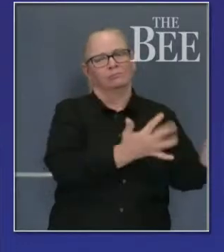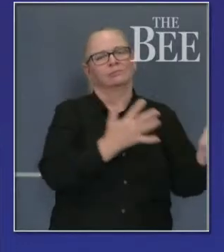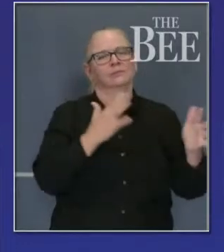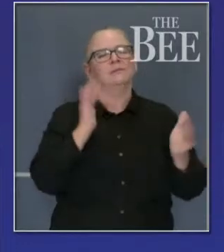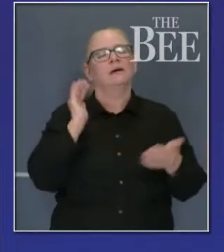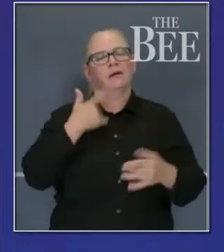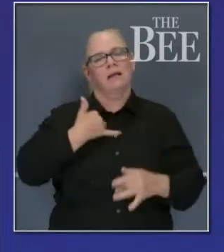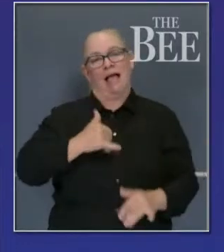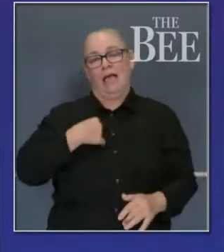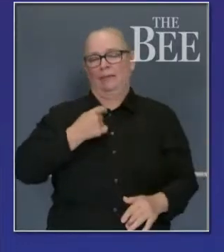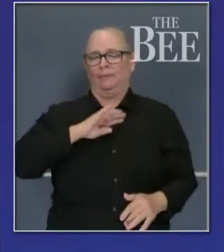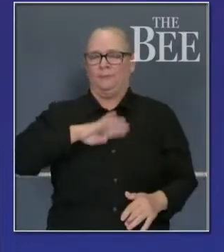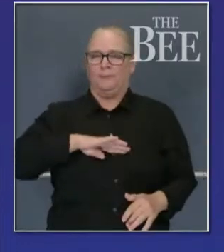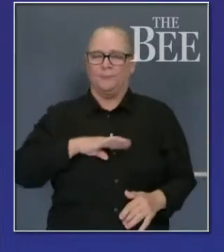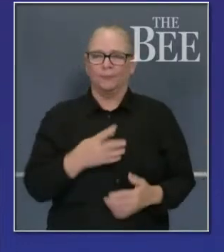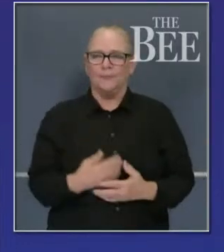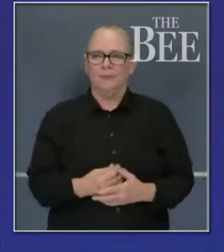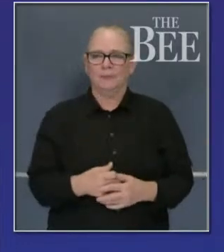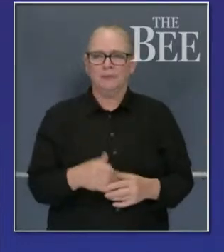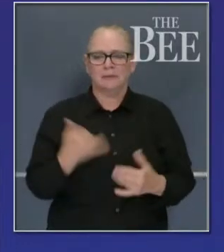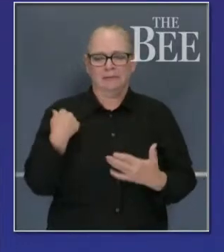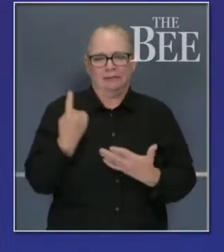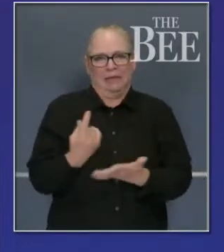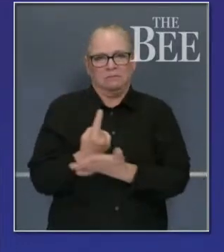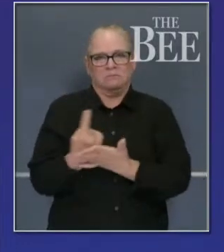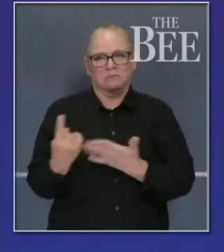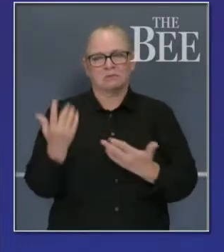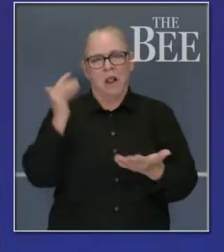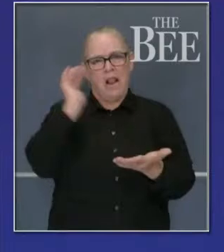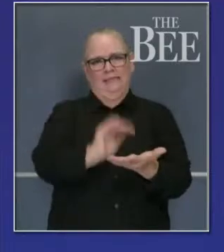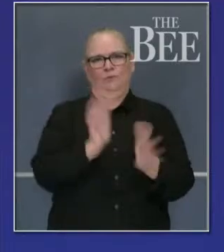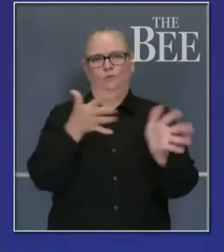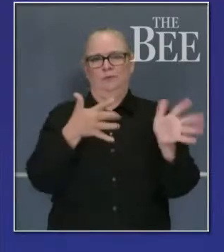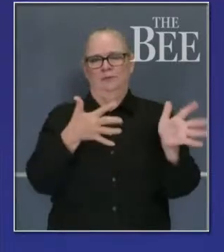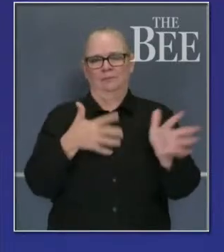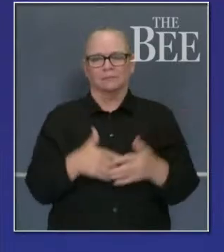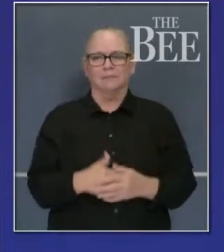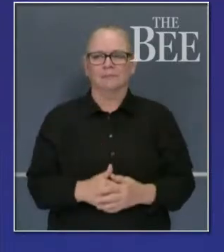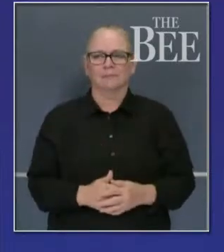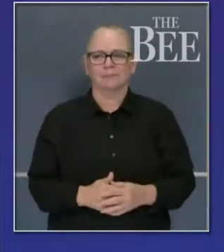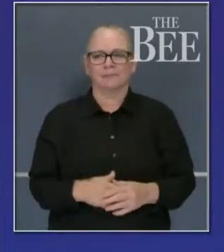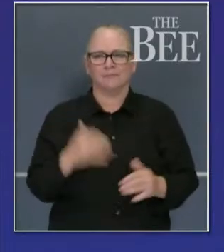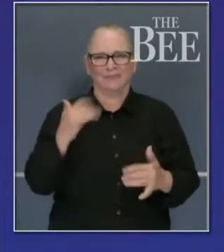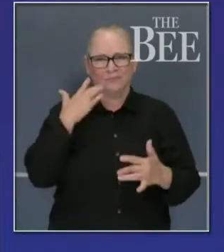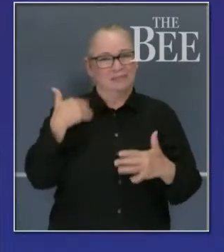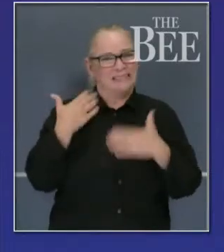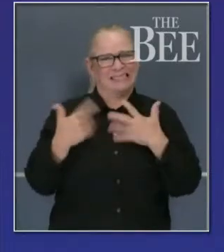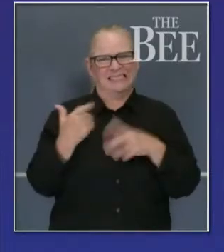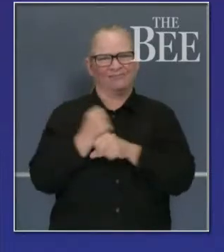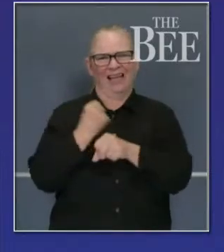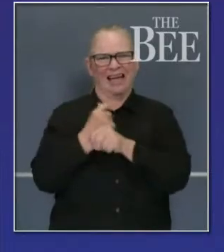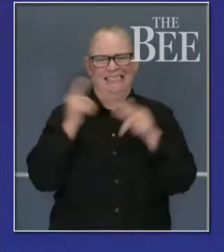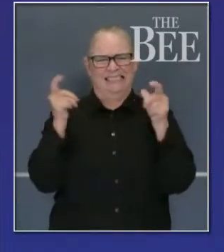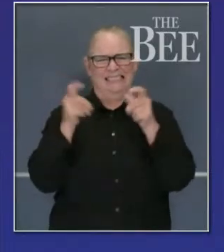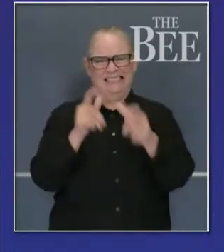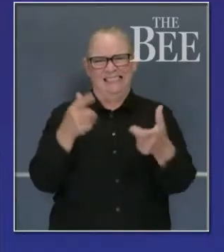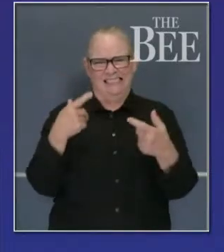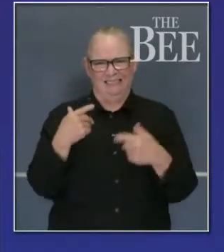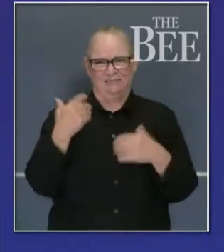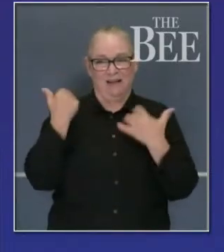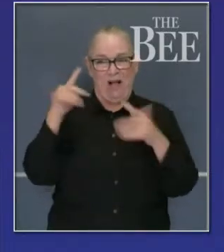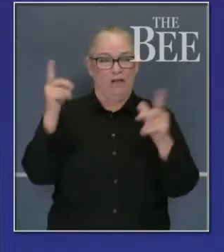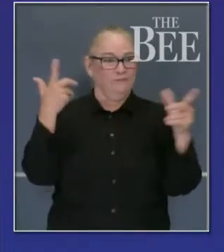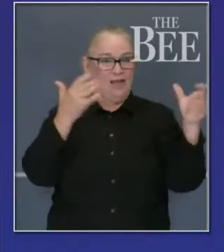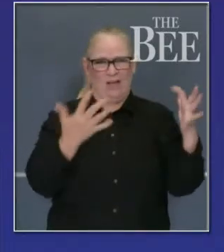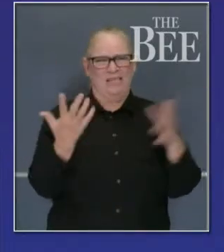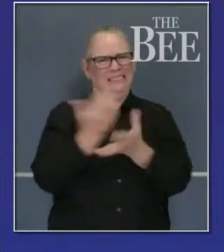last week or so. And as a consequence, we are making some real progress on these larger complexes. And while it's